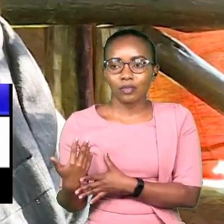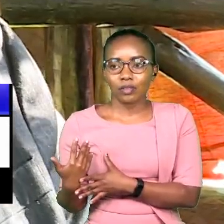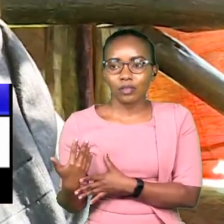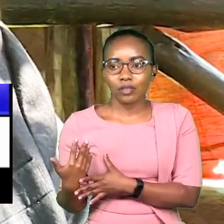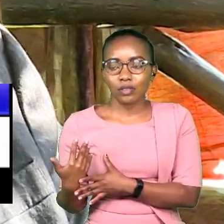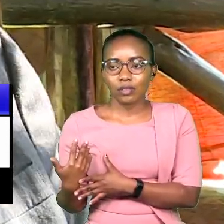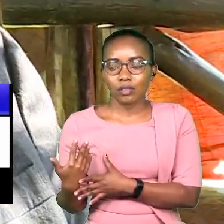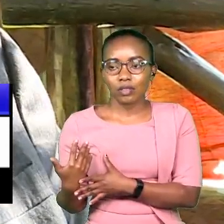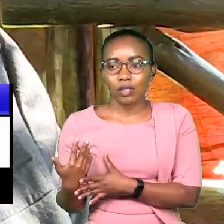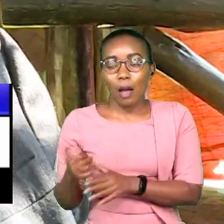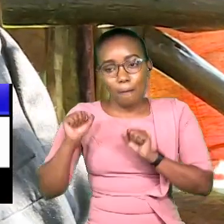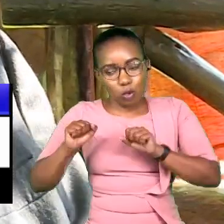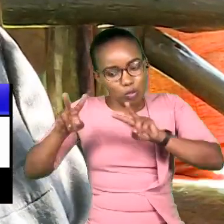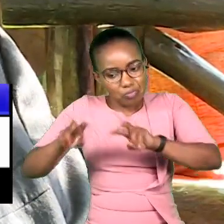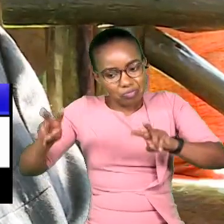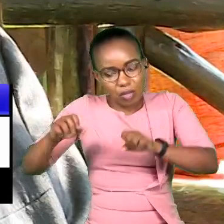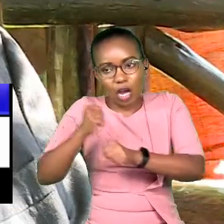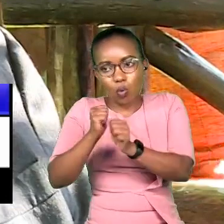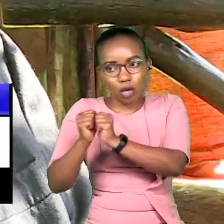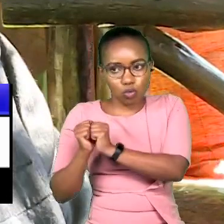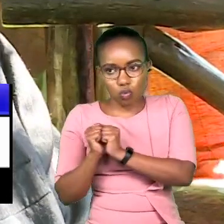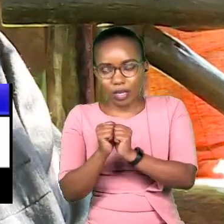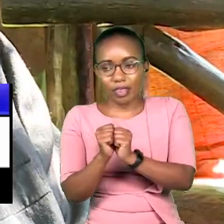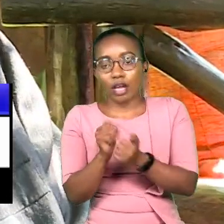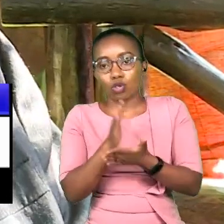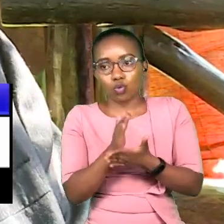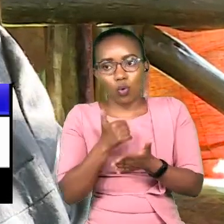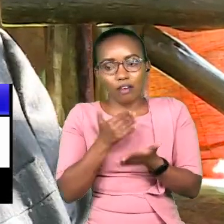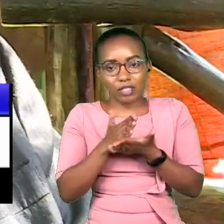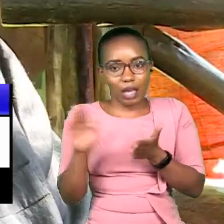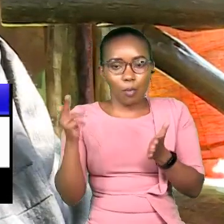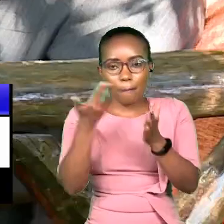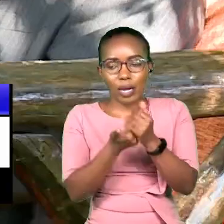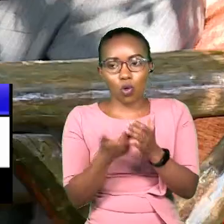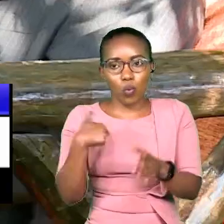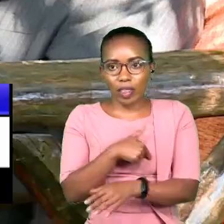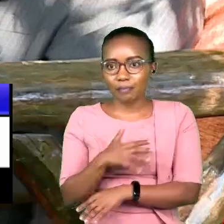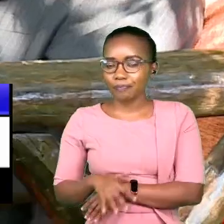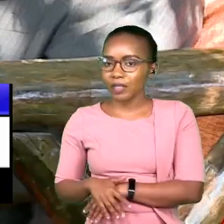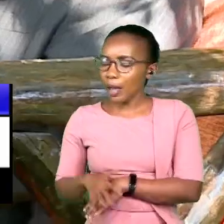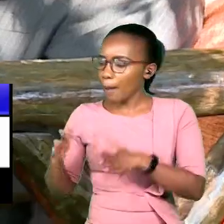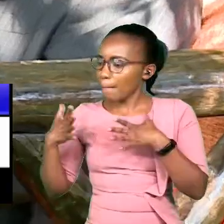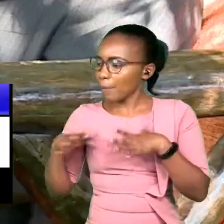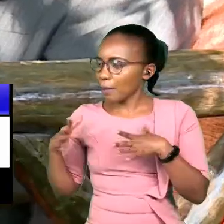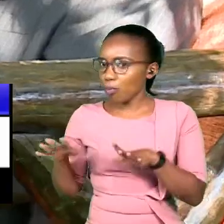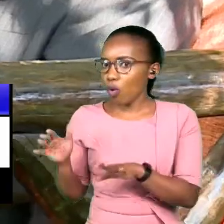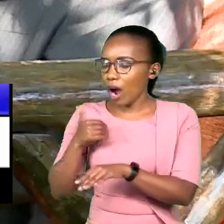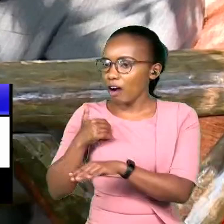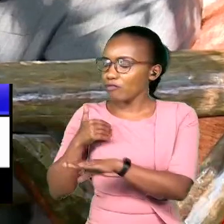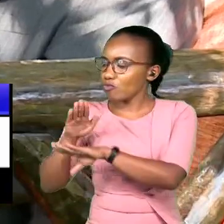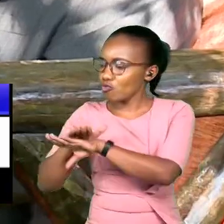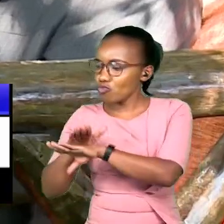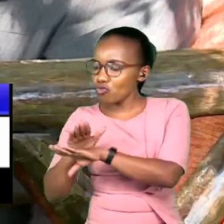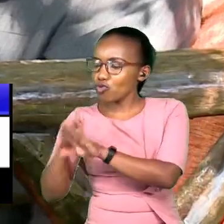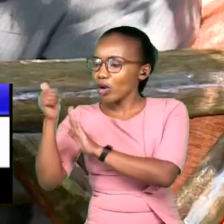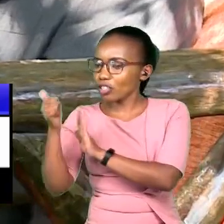out for those to work with. And so you can be sure there'll be some that we'll be partnering with. Bwana Kigame, we've seen people come out with good intentions,